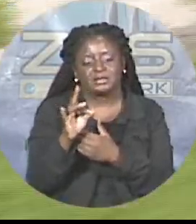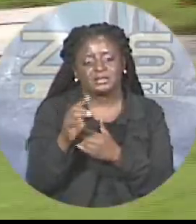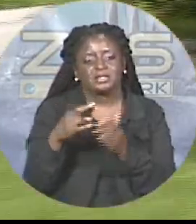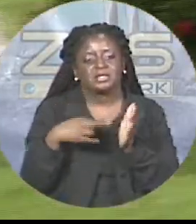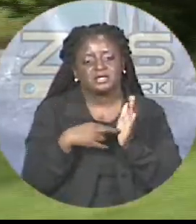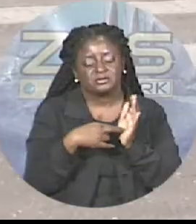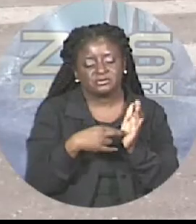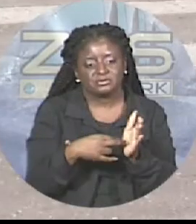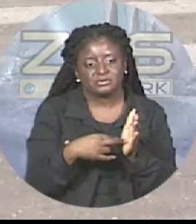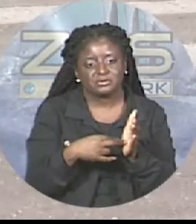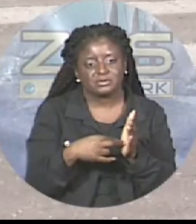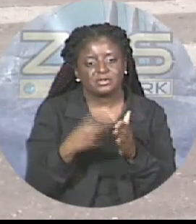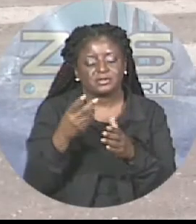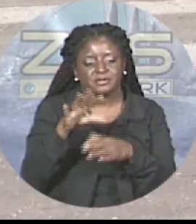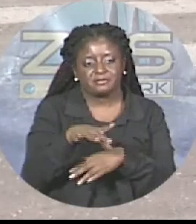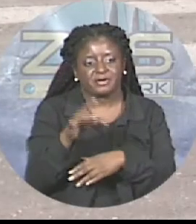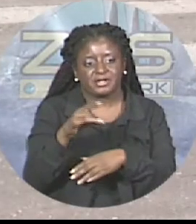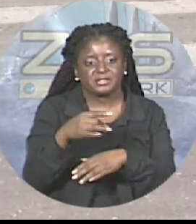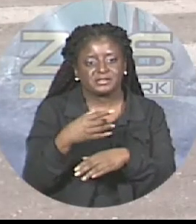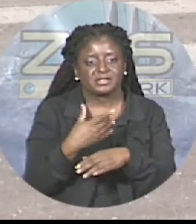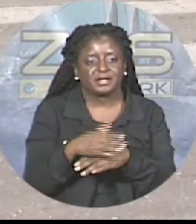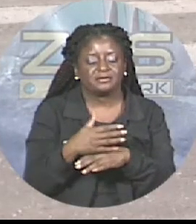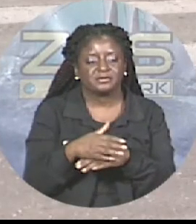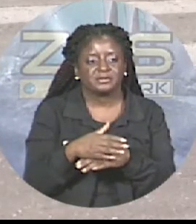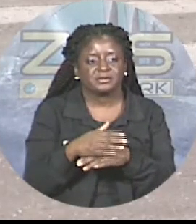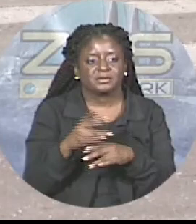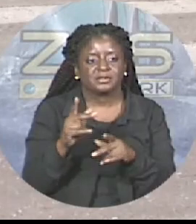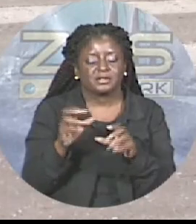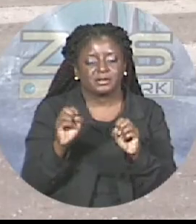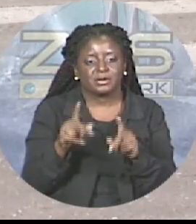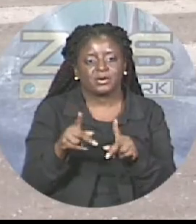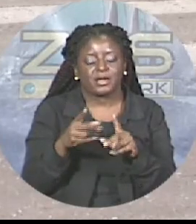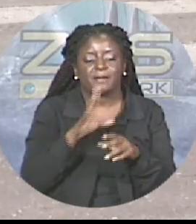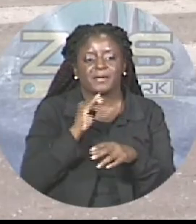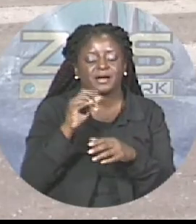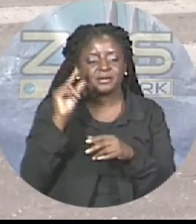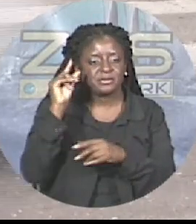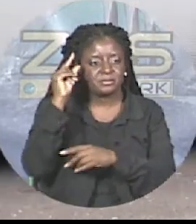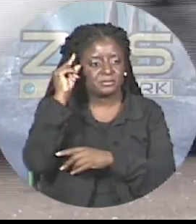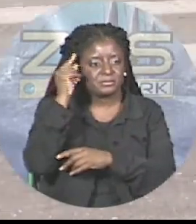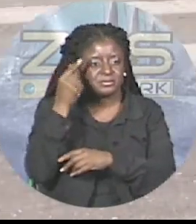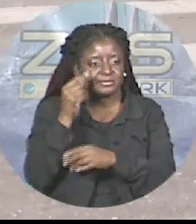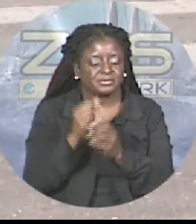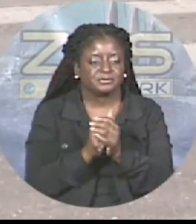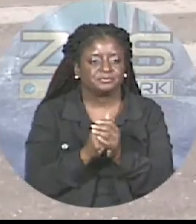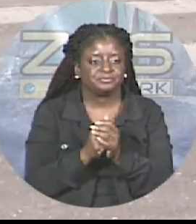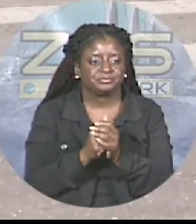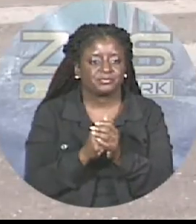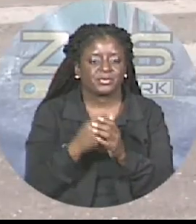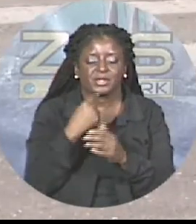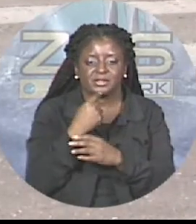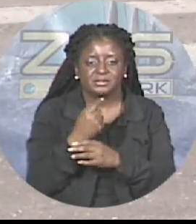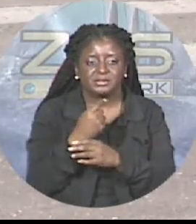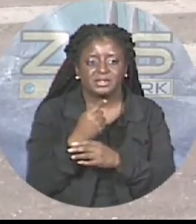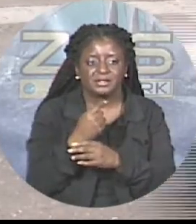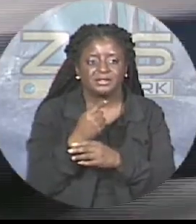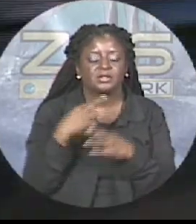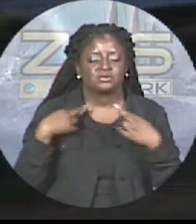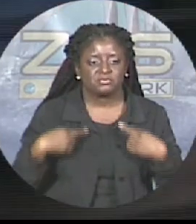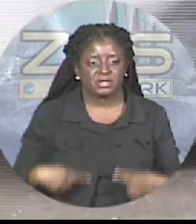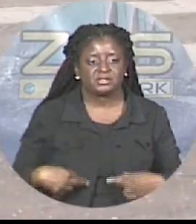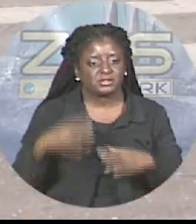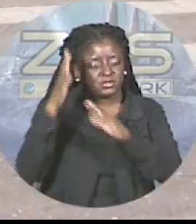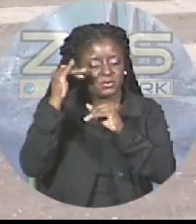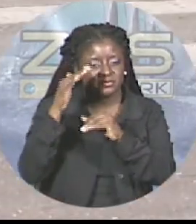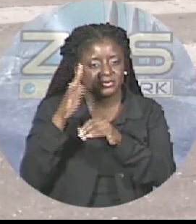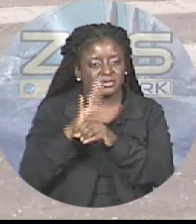by authorities. As the government continues to find a suitable company to take over the day-to-day operations of the New Providence landfill, residents are